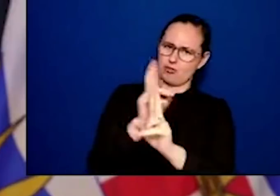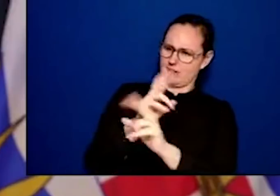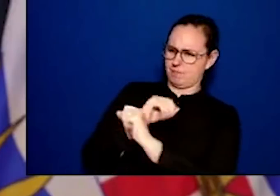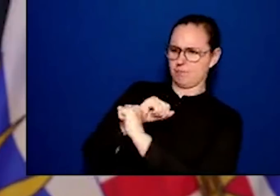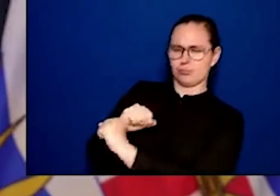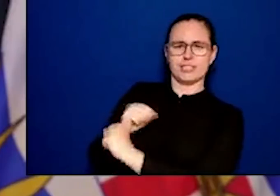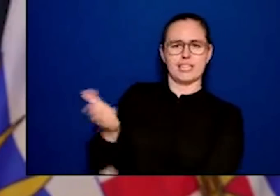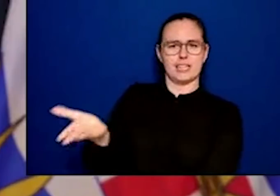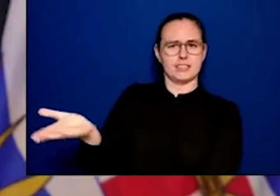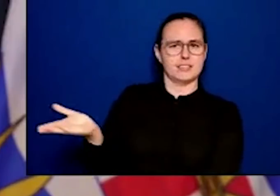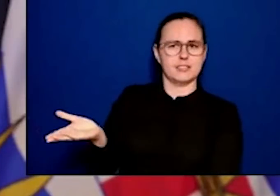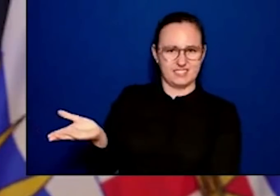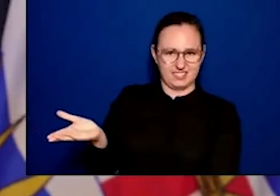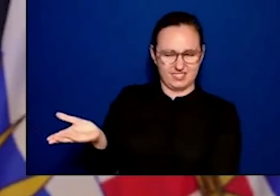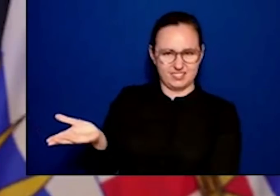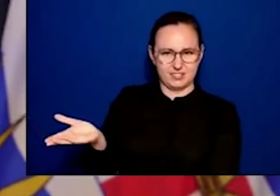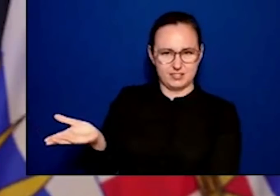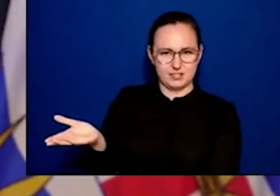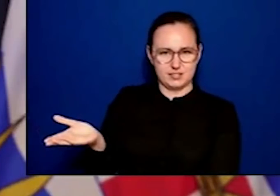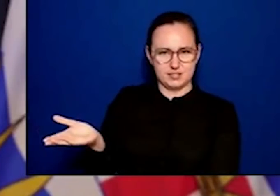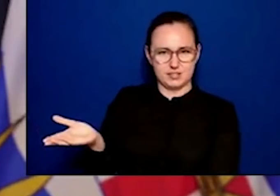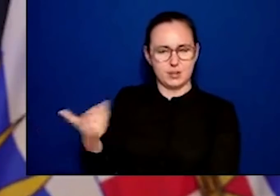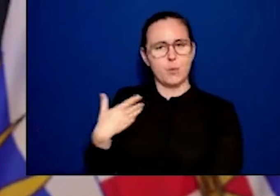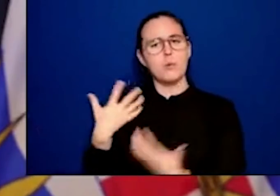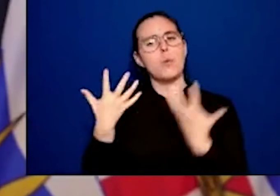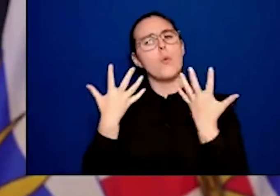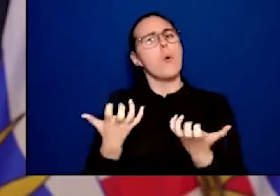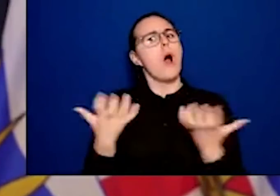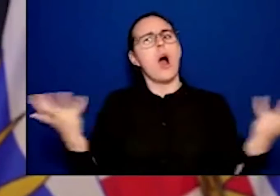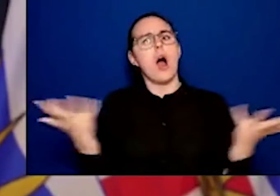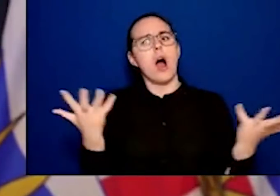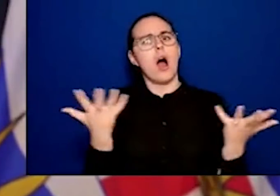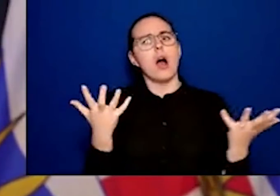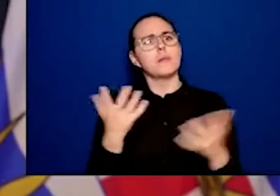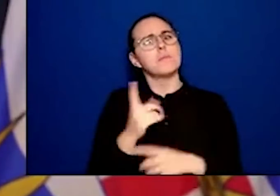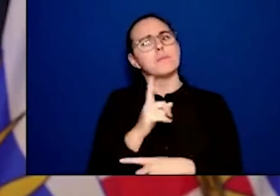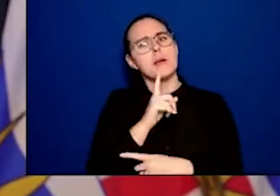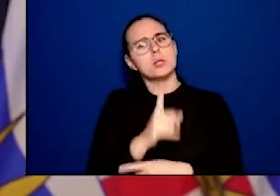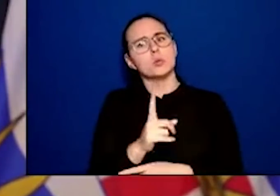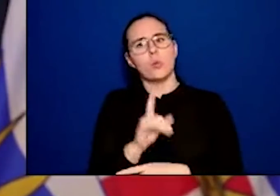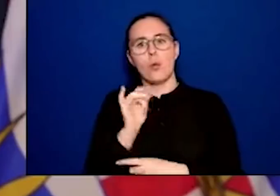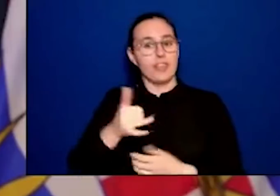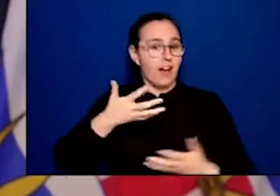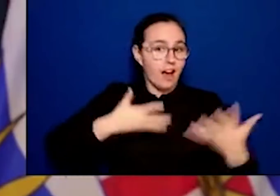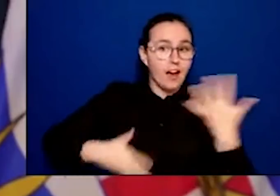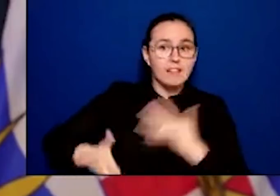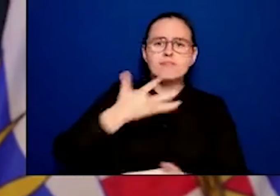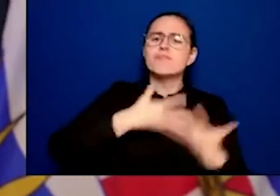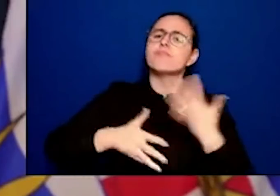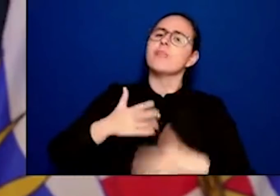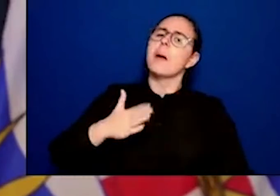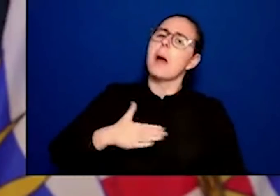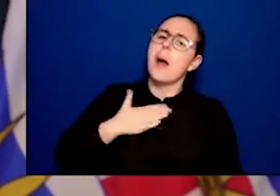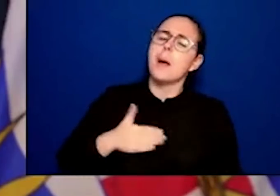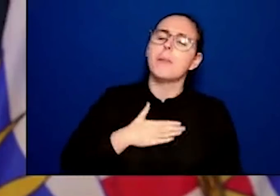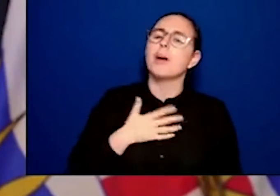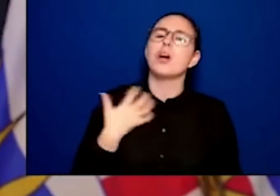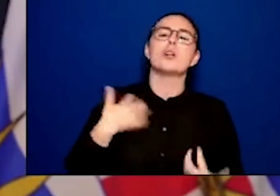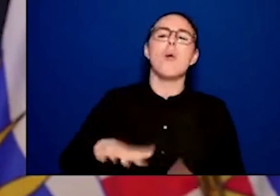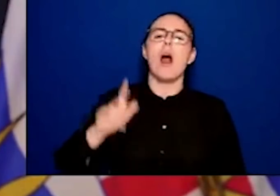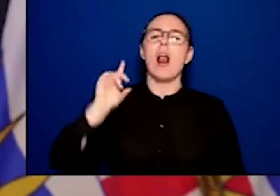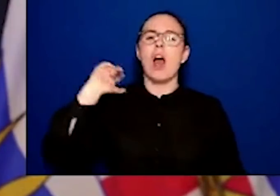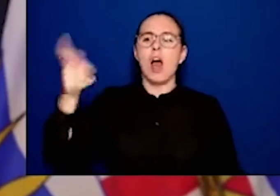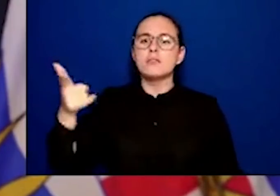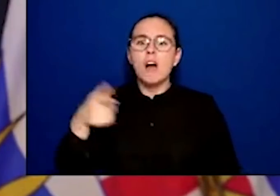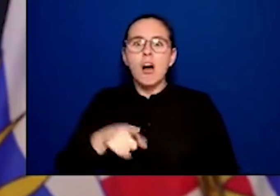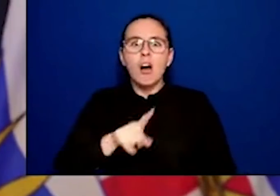you are closest to. We want to make sure these gatherings are a happy occurrence and not a cause for virus transmission